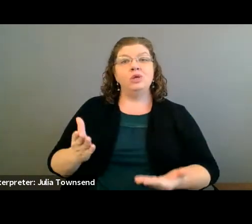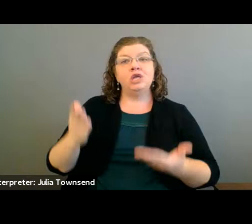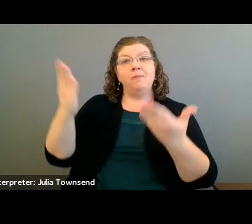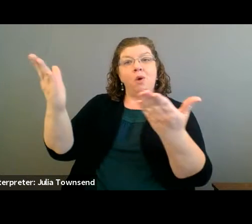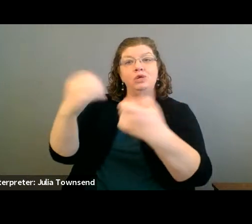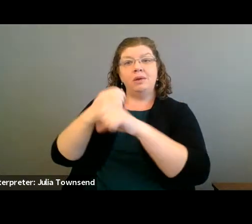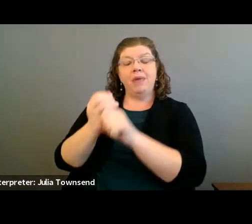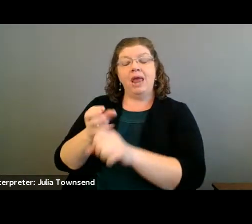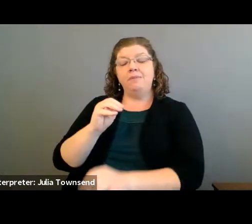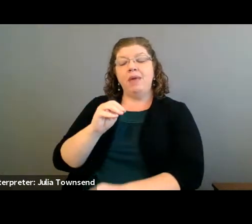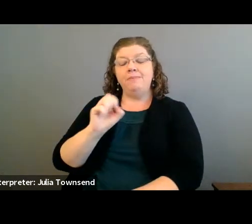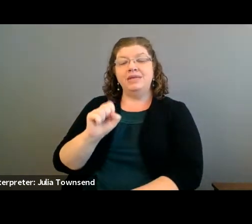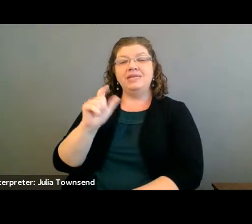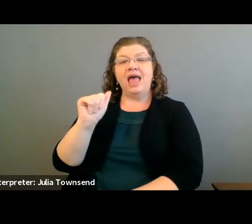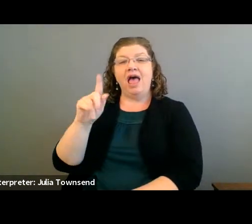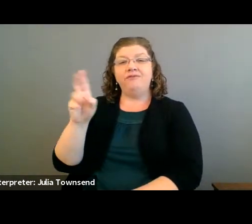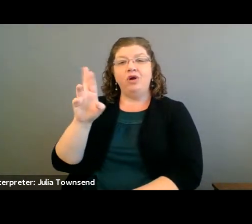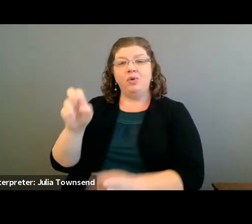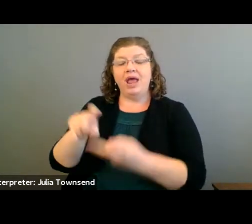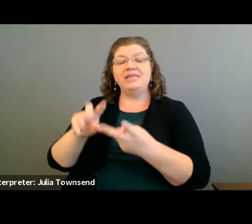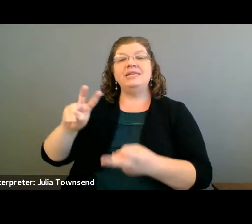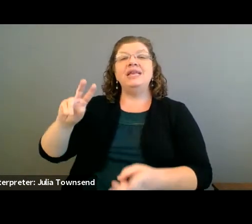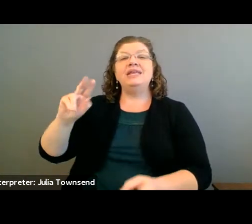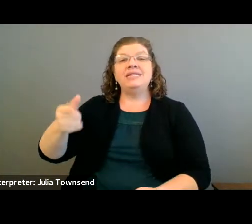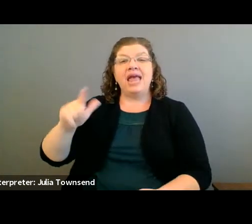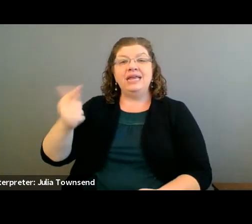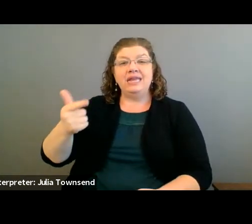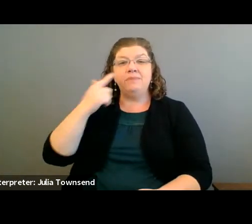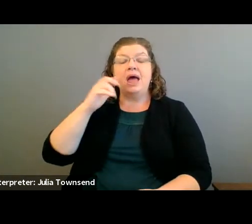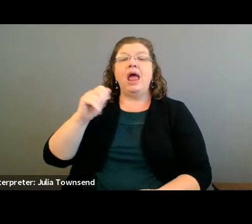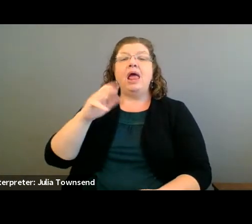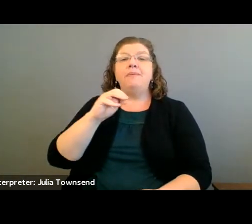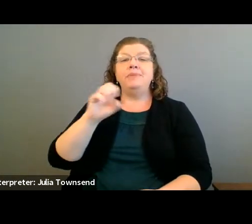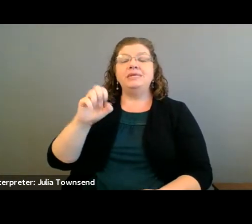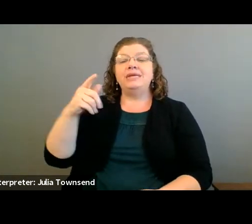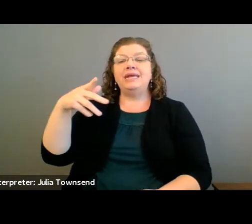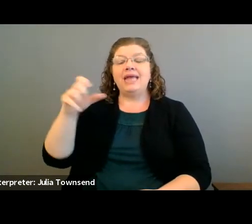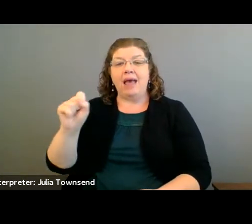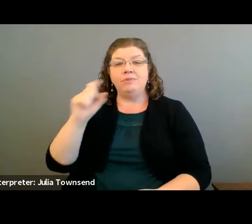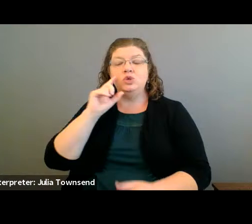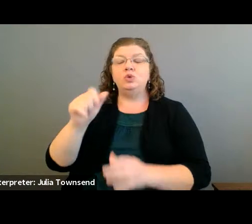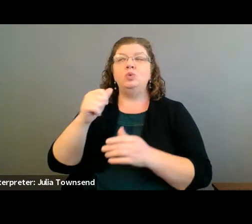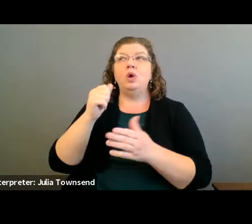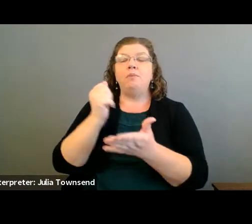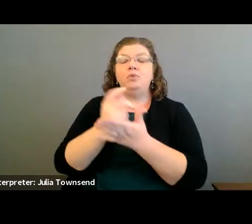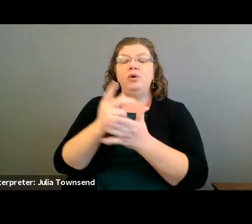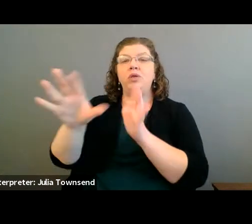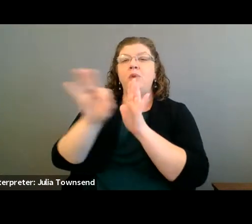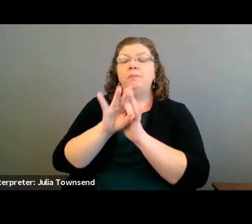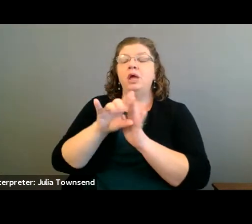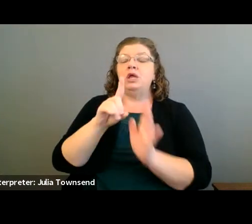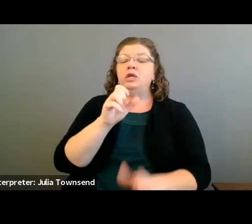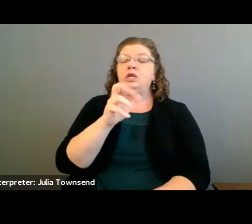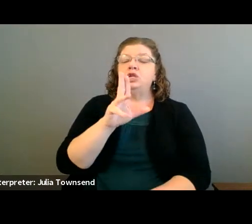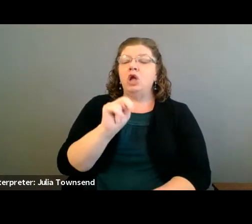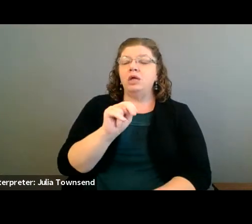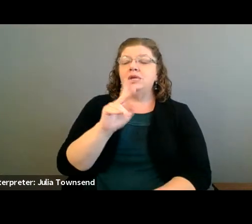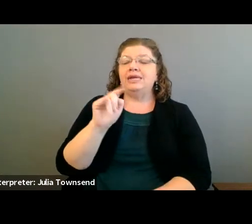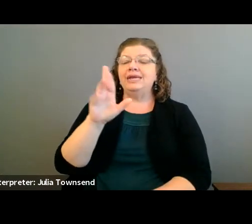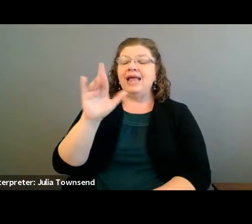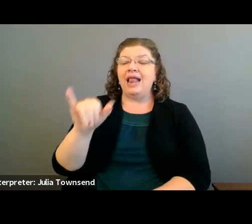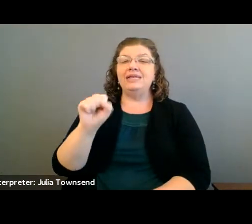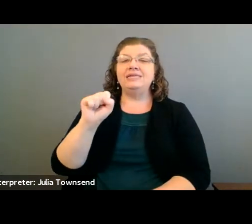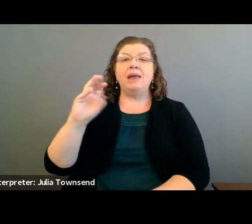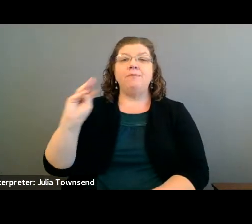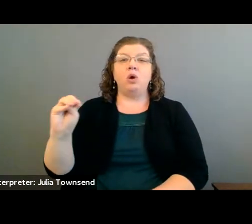Ms. Alvarez and seconded by Ms. Capps to approve the appointment of Dawson Kelly from San Marcos High School as the new